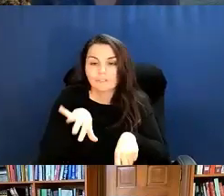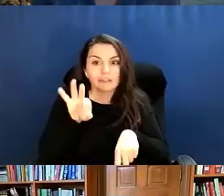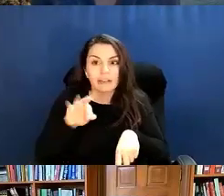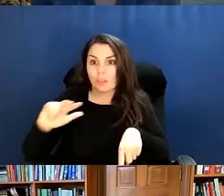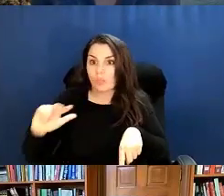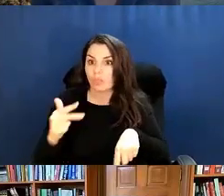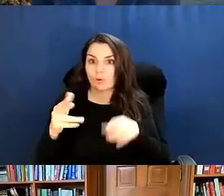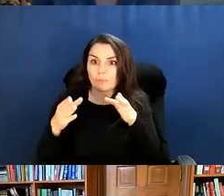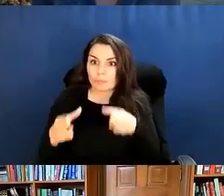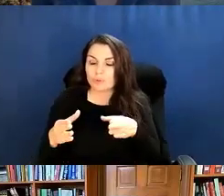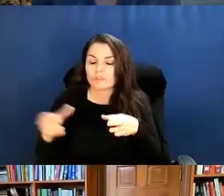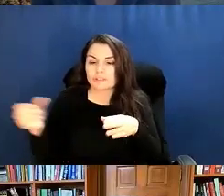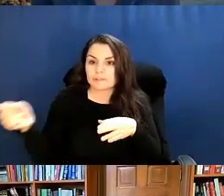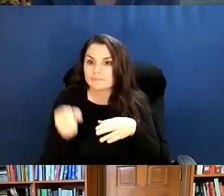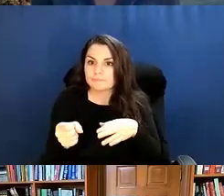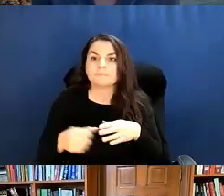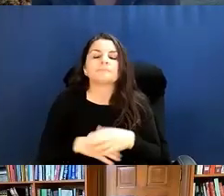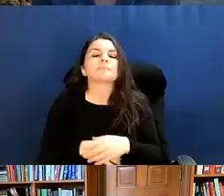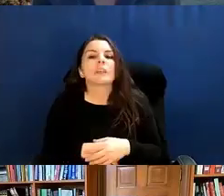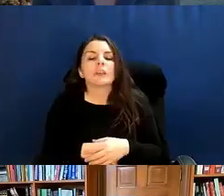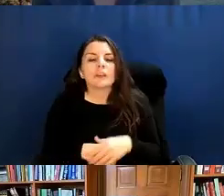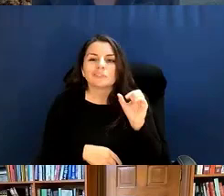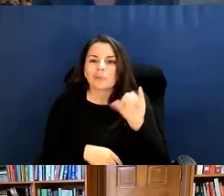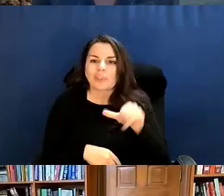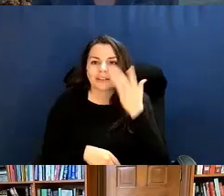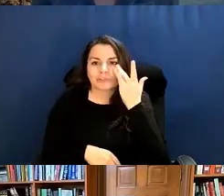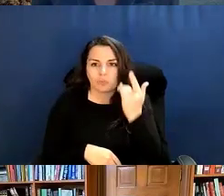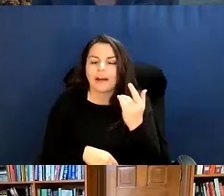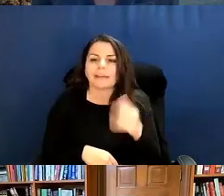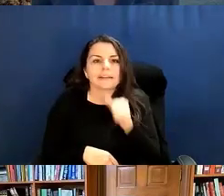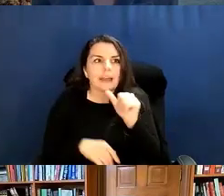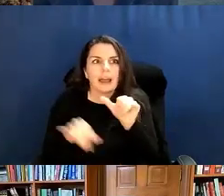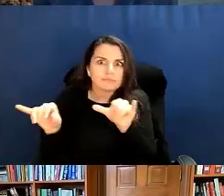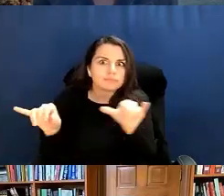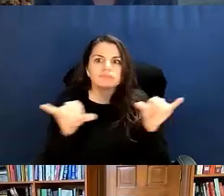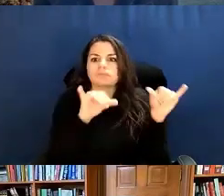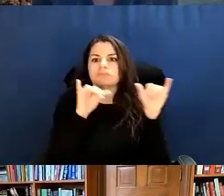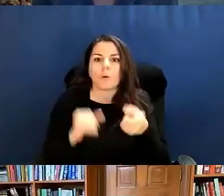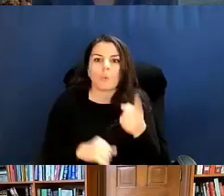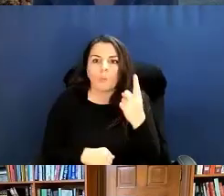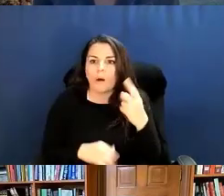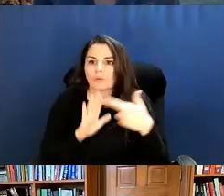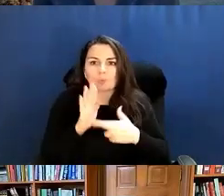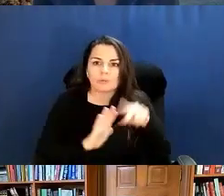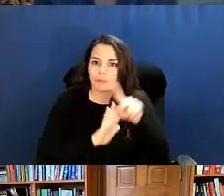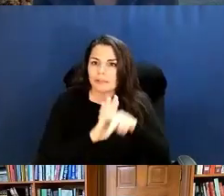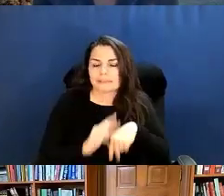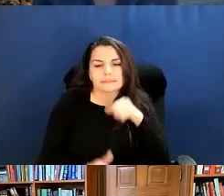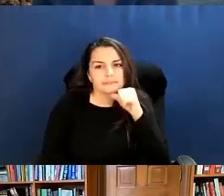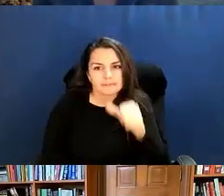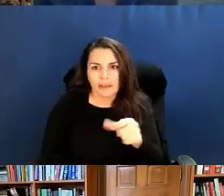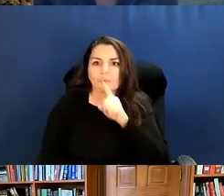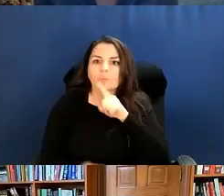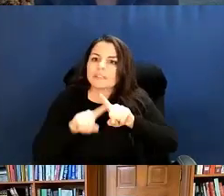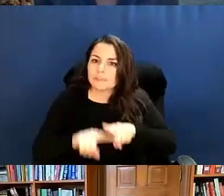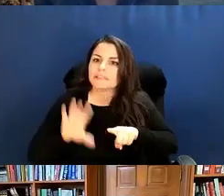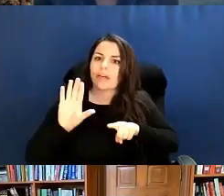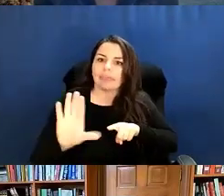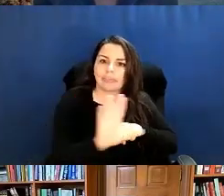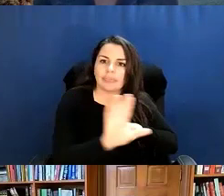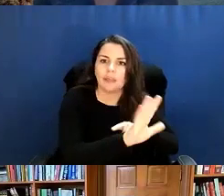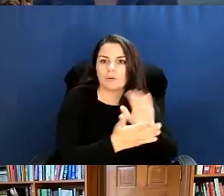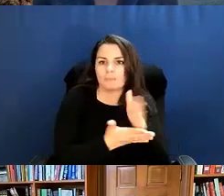budgets. NIGMS funds the lion's share of training grants. So we want to utilize up as much of